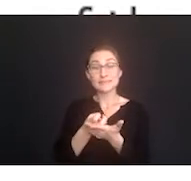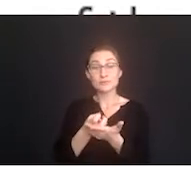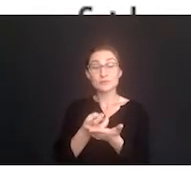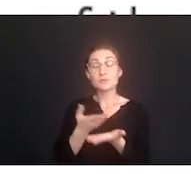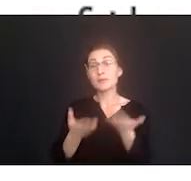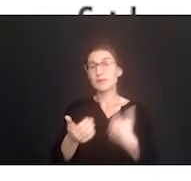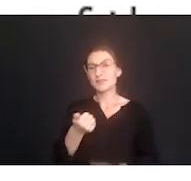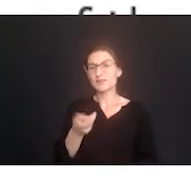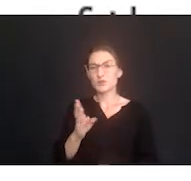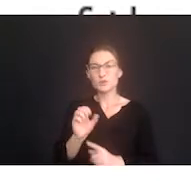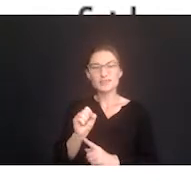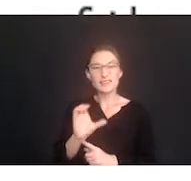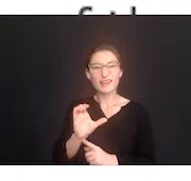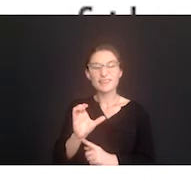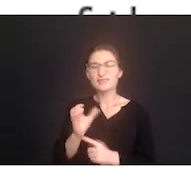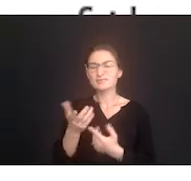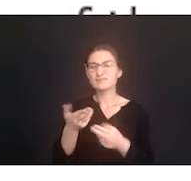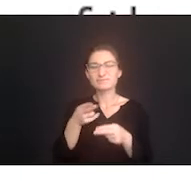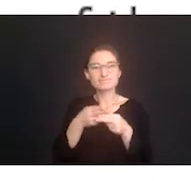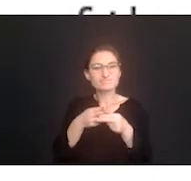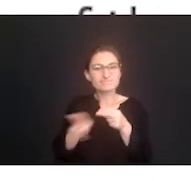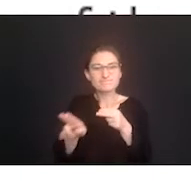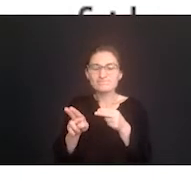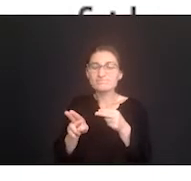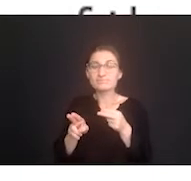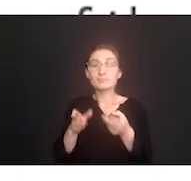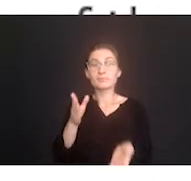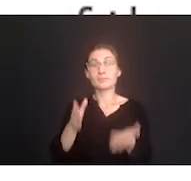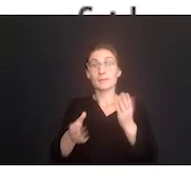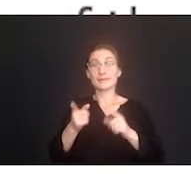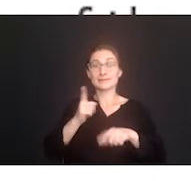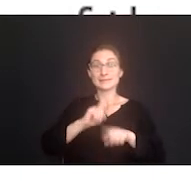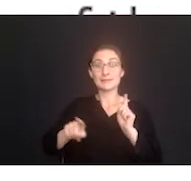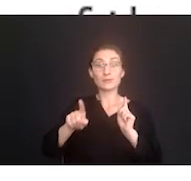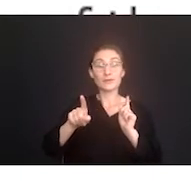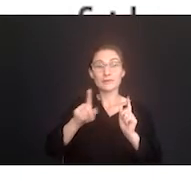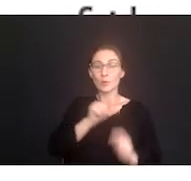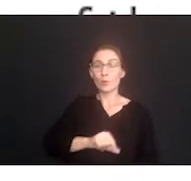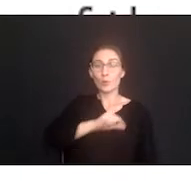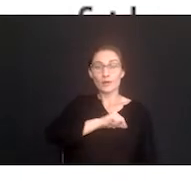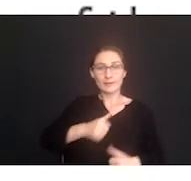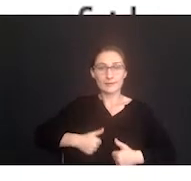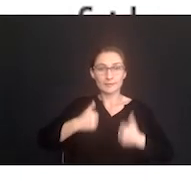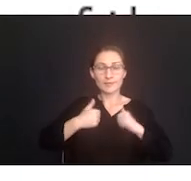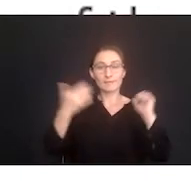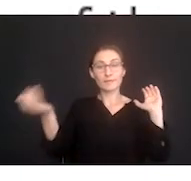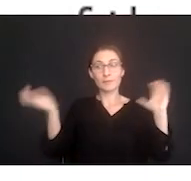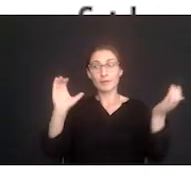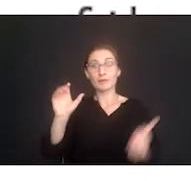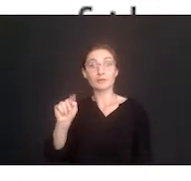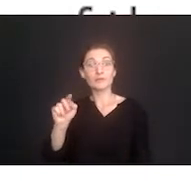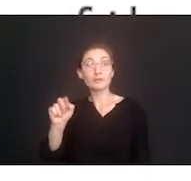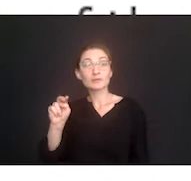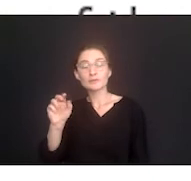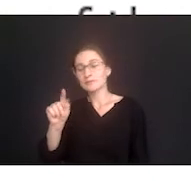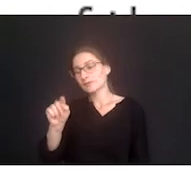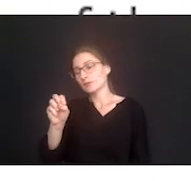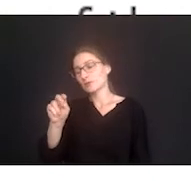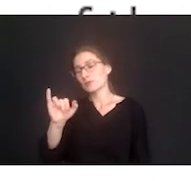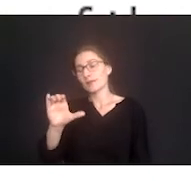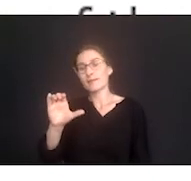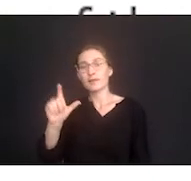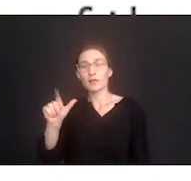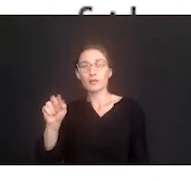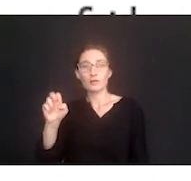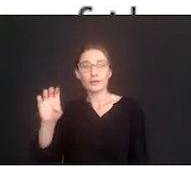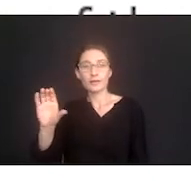just a couple of seconds and their recovery time is very quick, may have a different quality of life than someone who has maybe tonic-clonic seizures